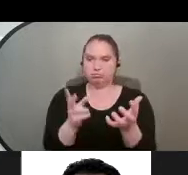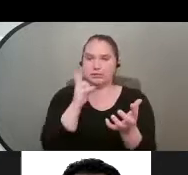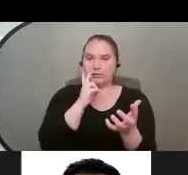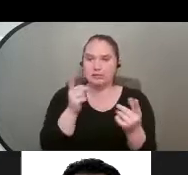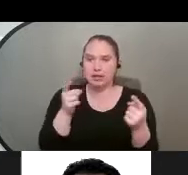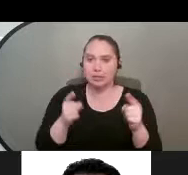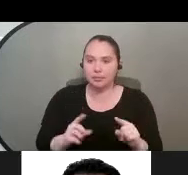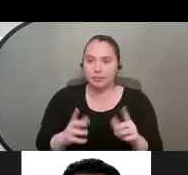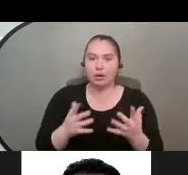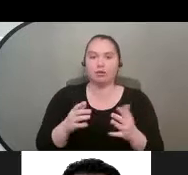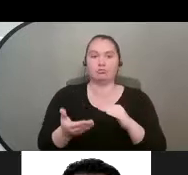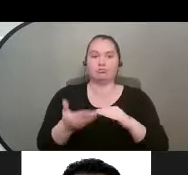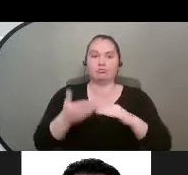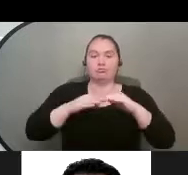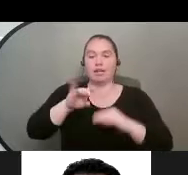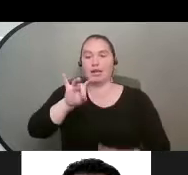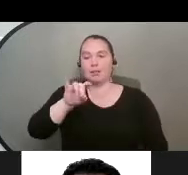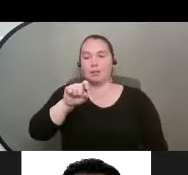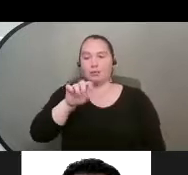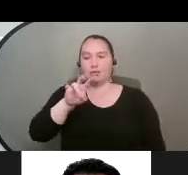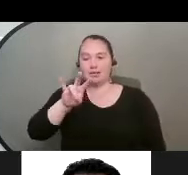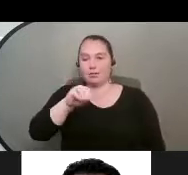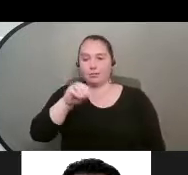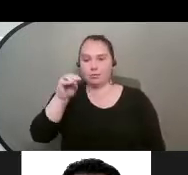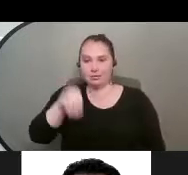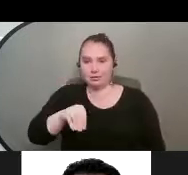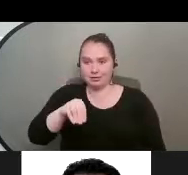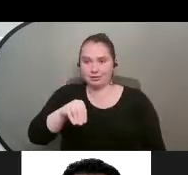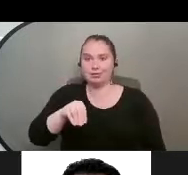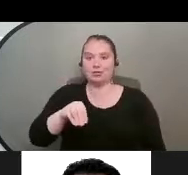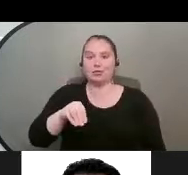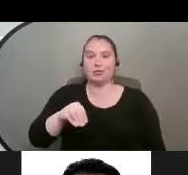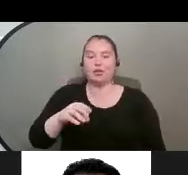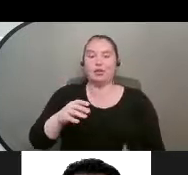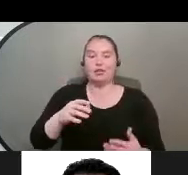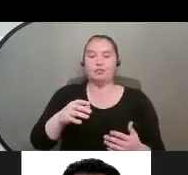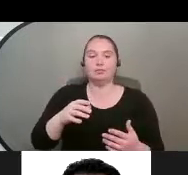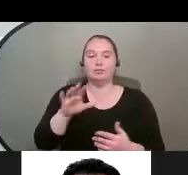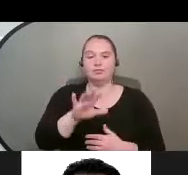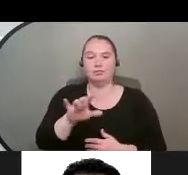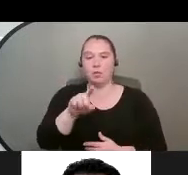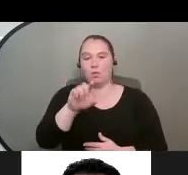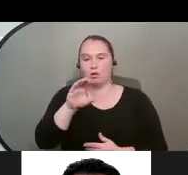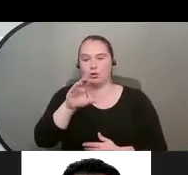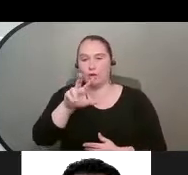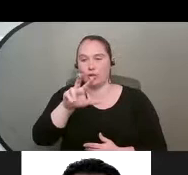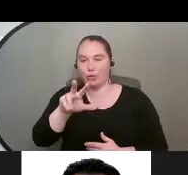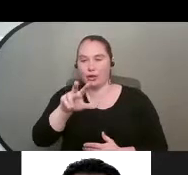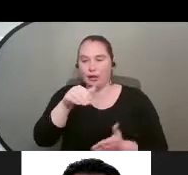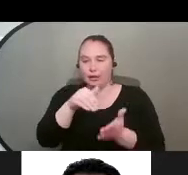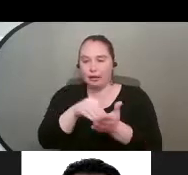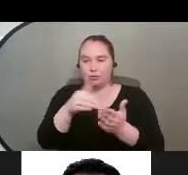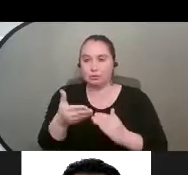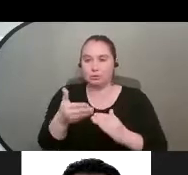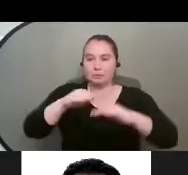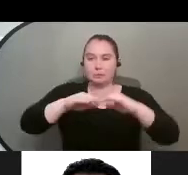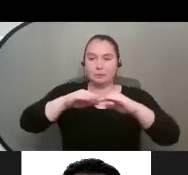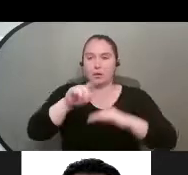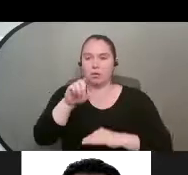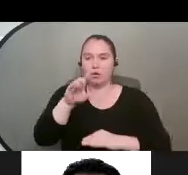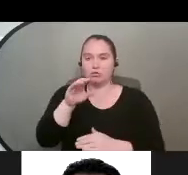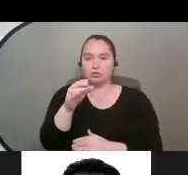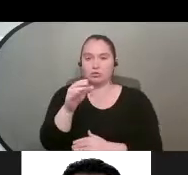about 8.7%. It's grown from about 103,000 to about